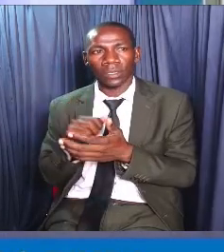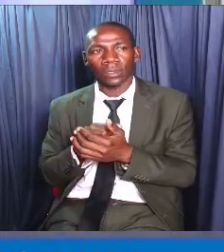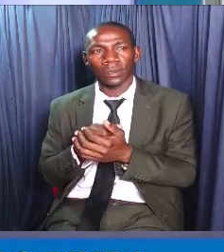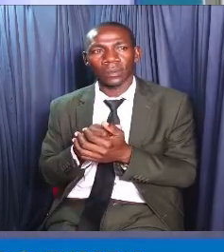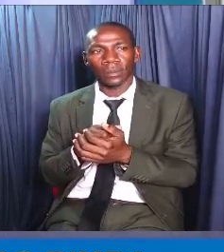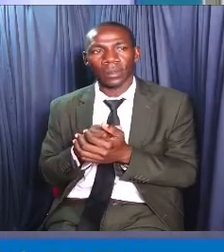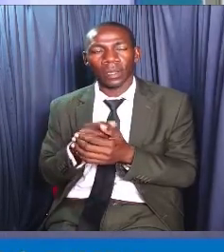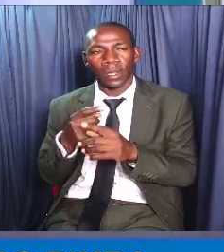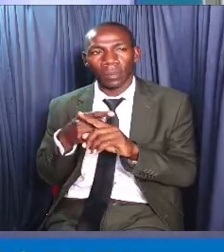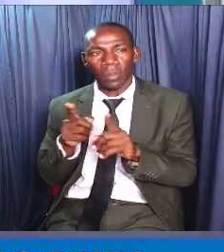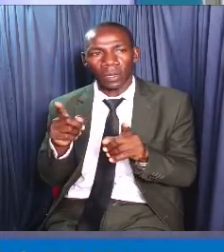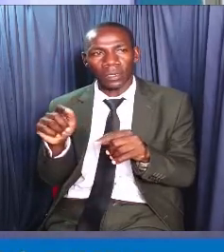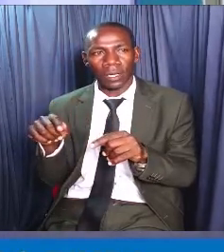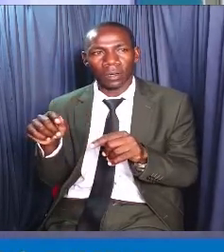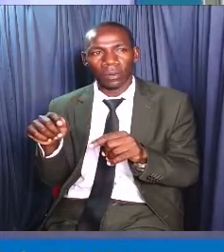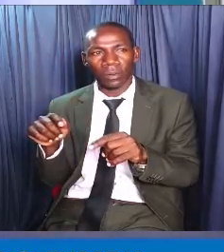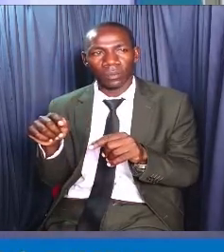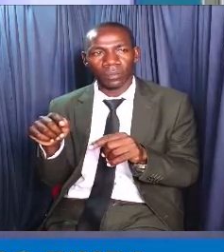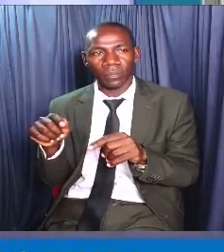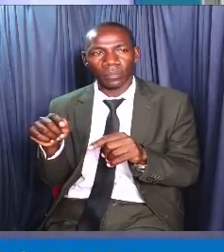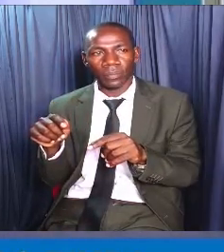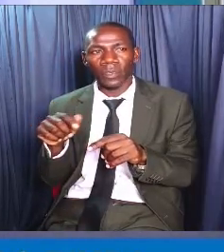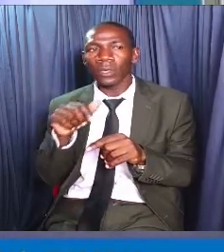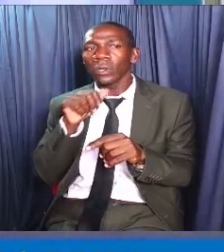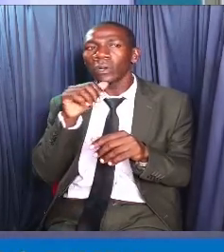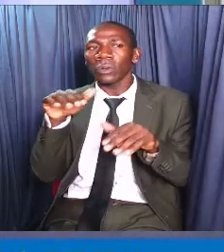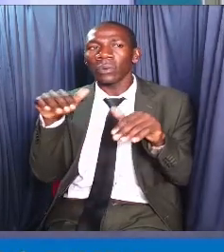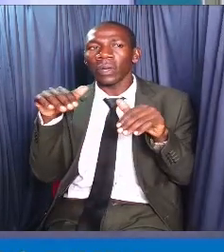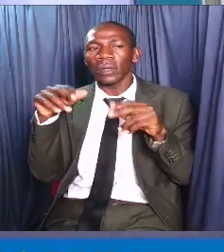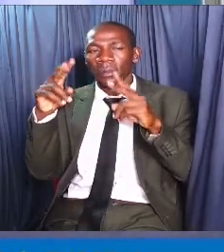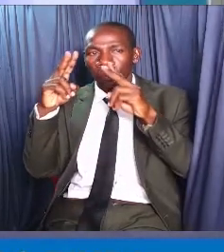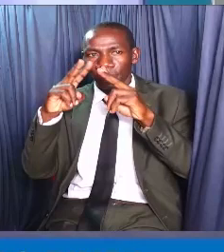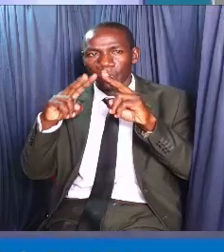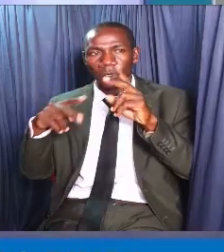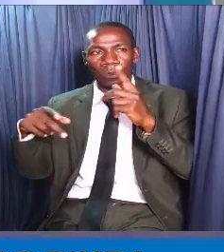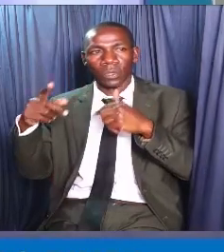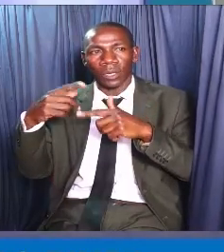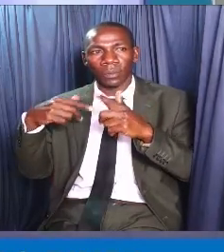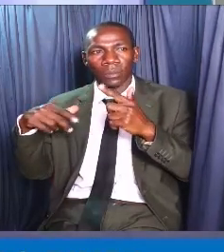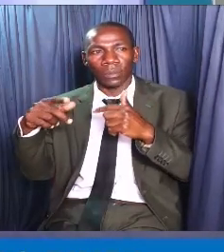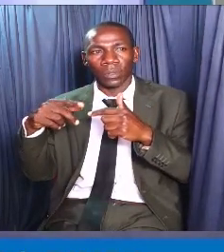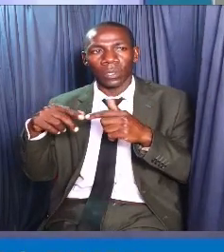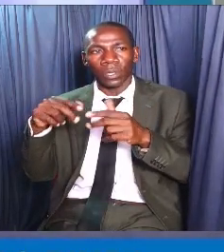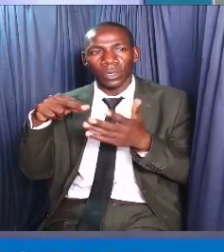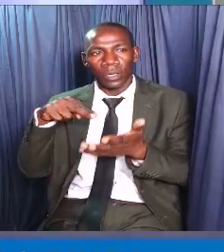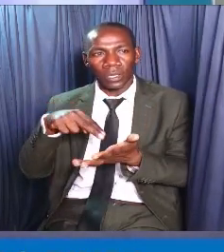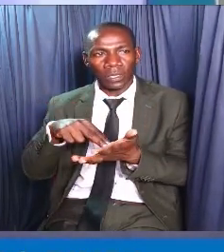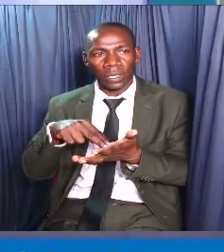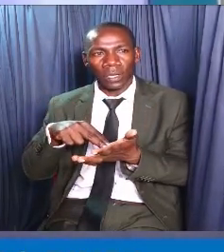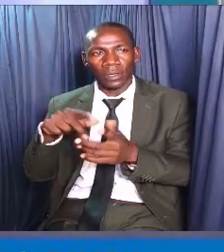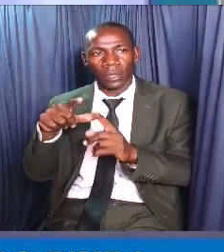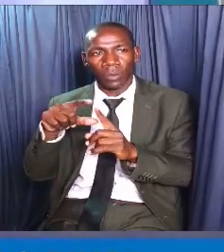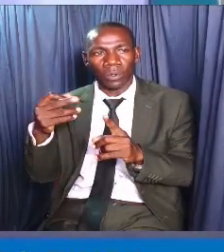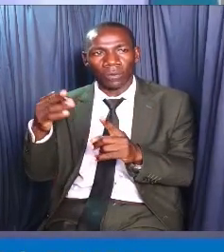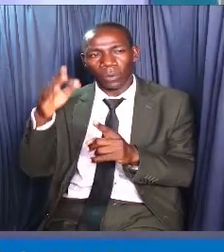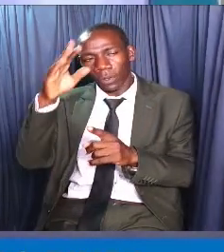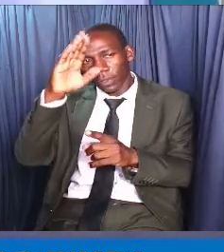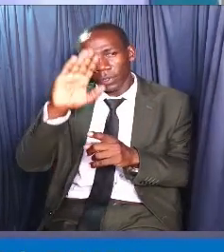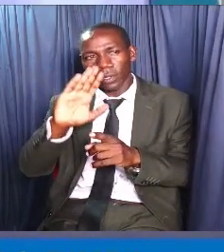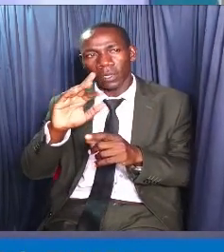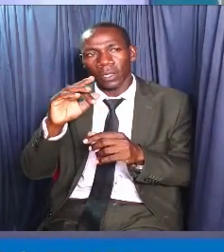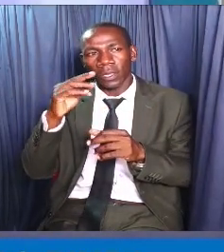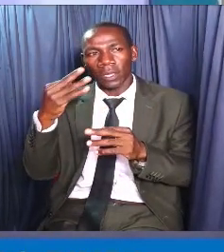yes. Lakini sasa. But now. Usingoje paka amani ije. Don't wait for peace to come. Wewe simama kwa ile Mungu. You stand in the word of God.